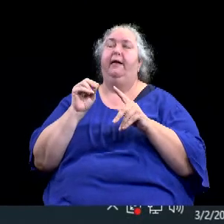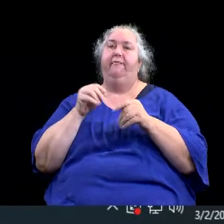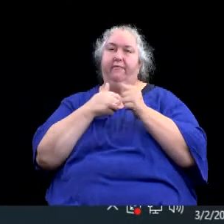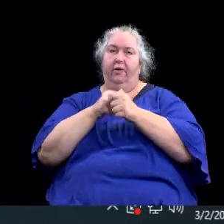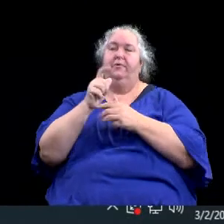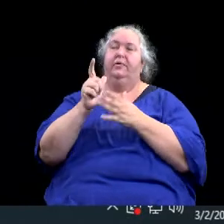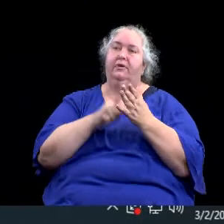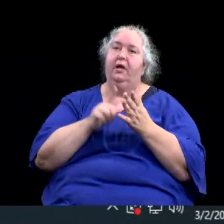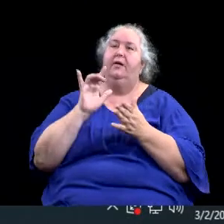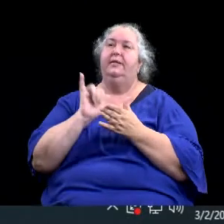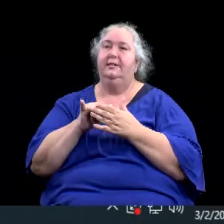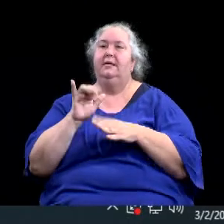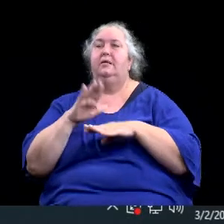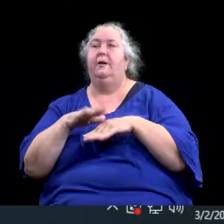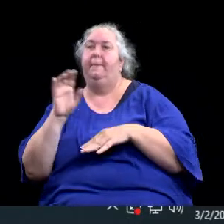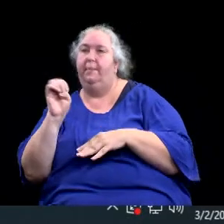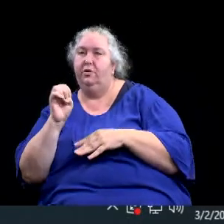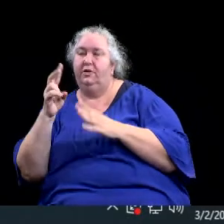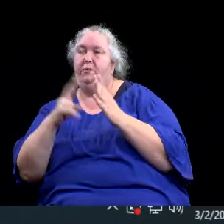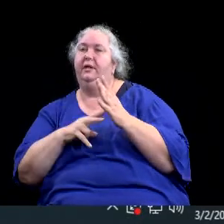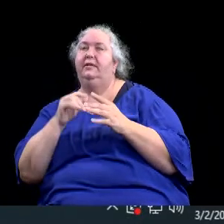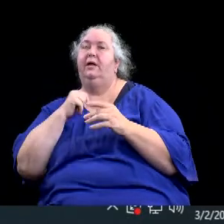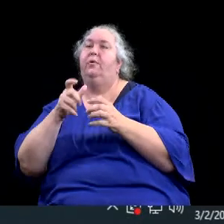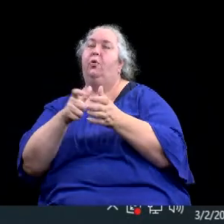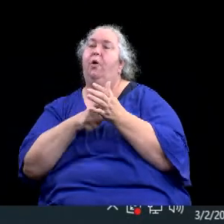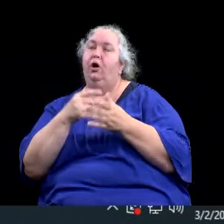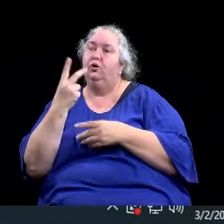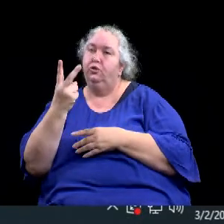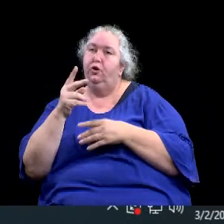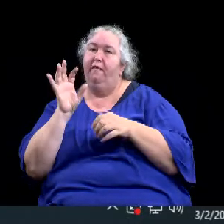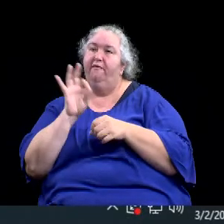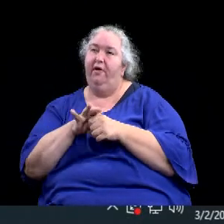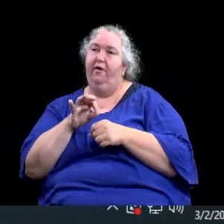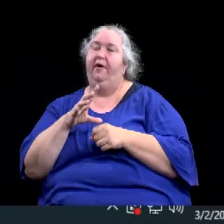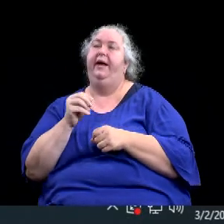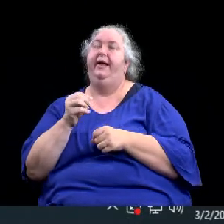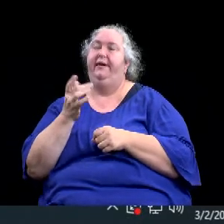votes and the favorable vote of 3/4 of all council members qualified and serving.